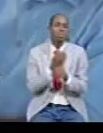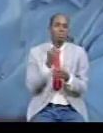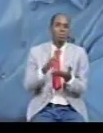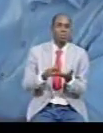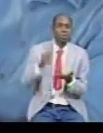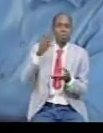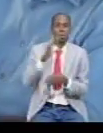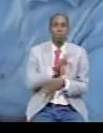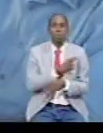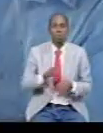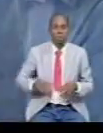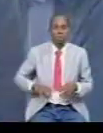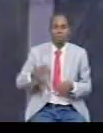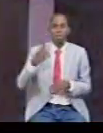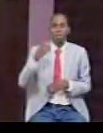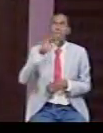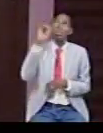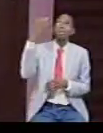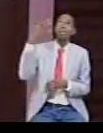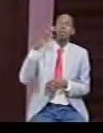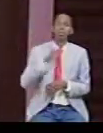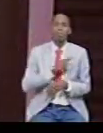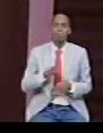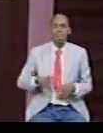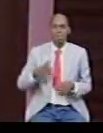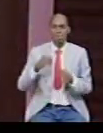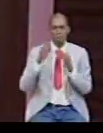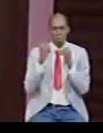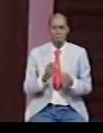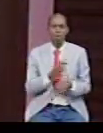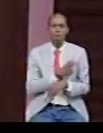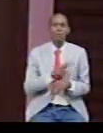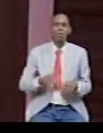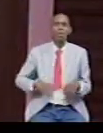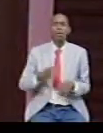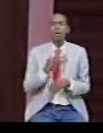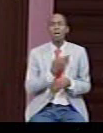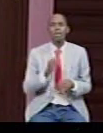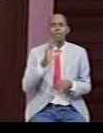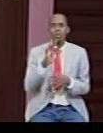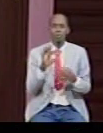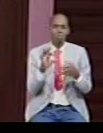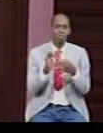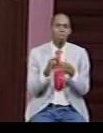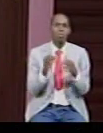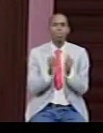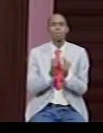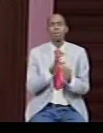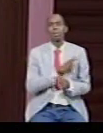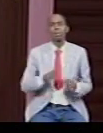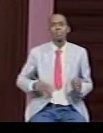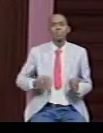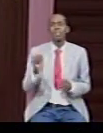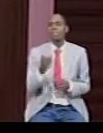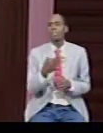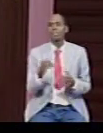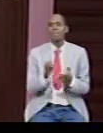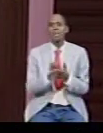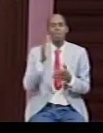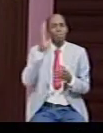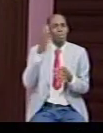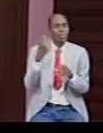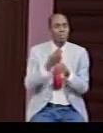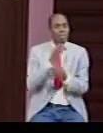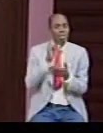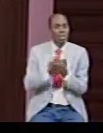Christ, the grace of Christ, the power of Christ, and your connection with Christ, anything that will take that away